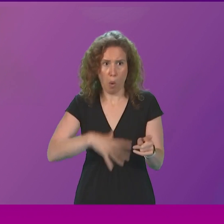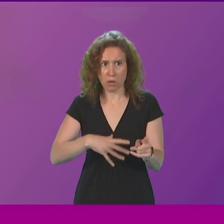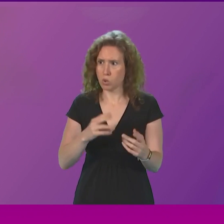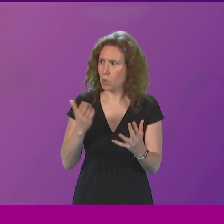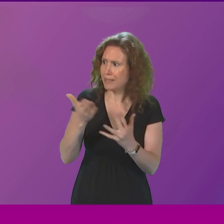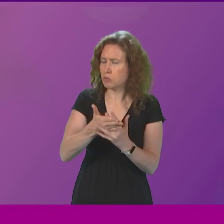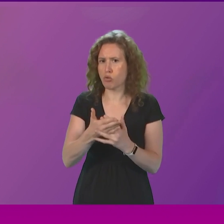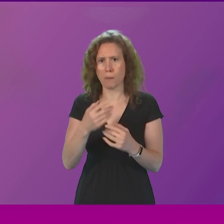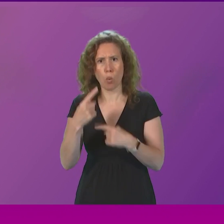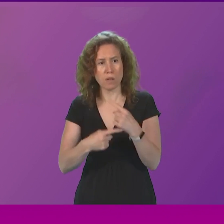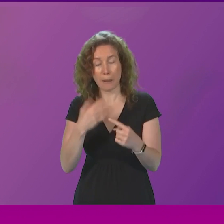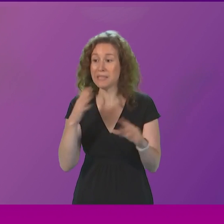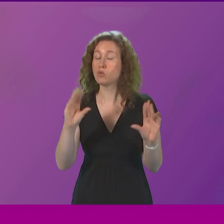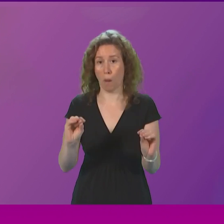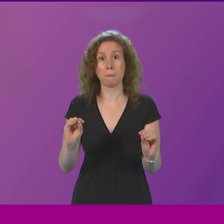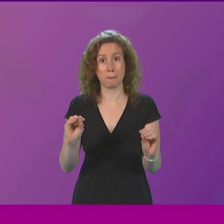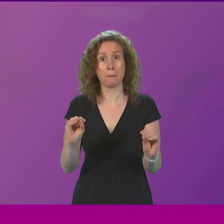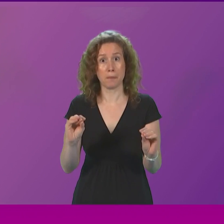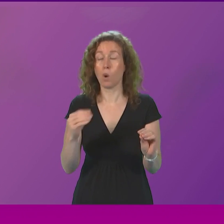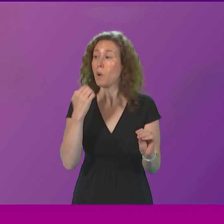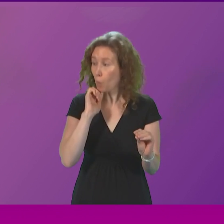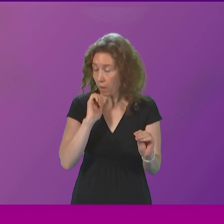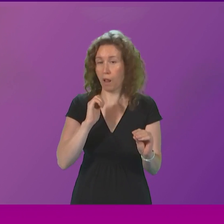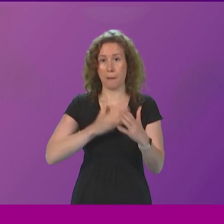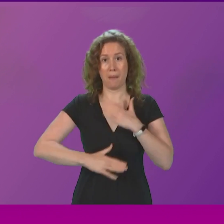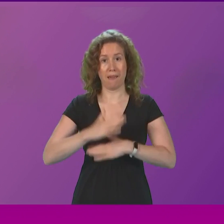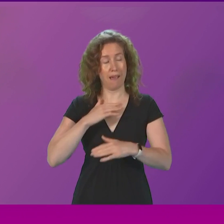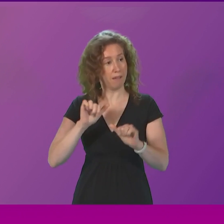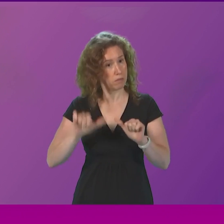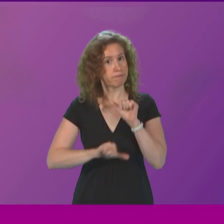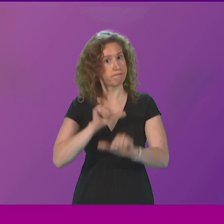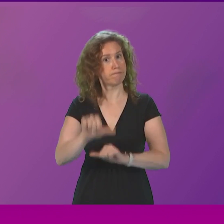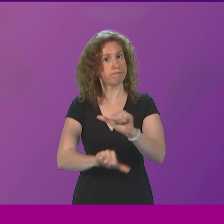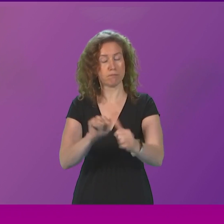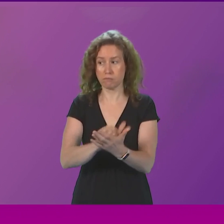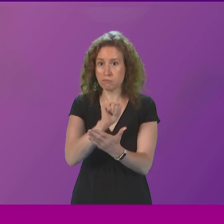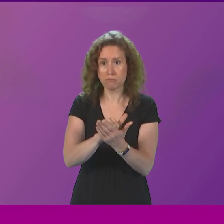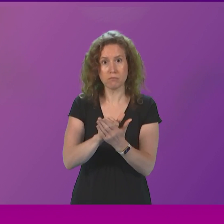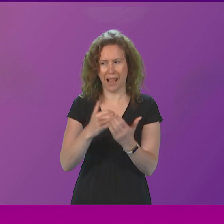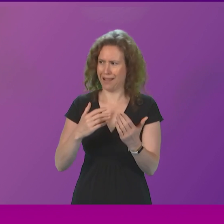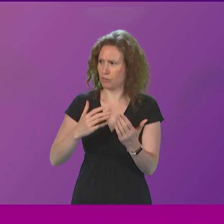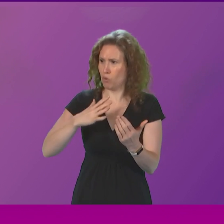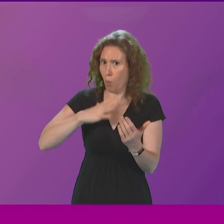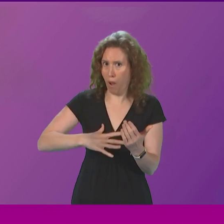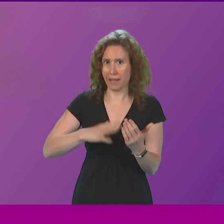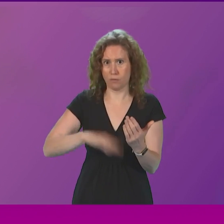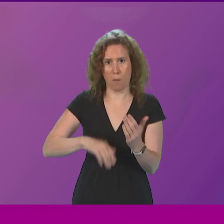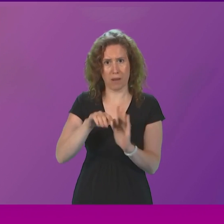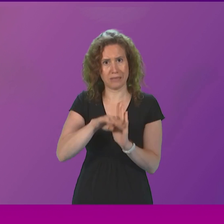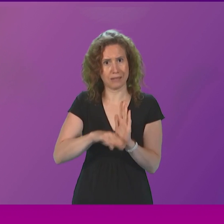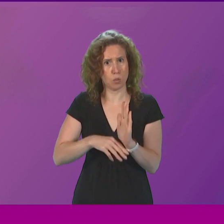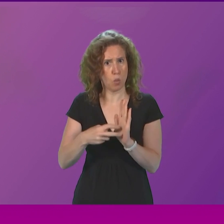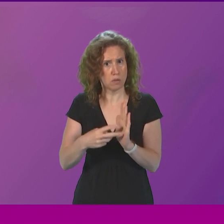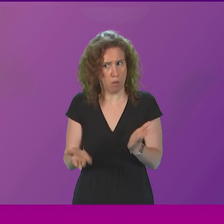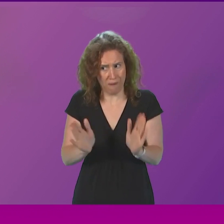responding to a question to cease? We will conduct our proceedings in an orderly manner as required by our standing orders. First